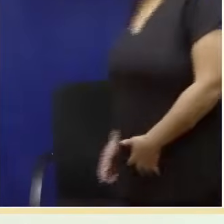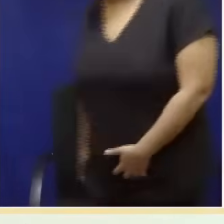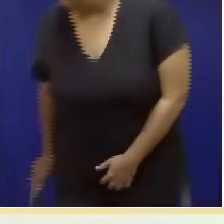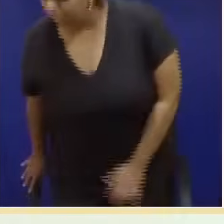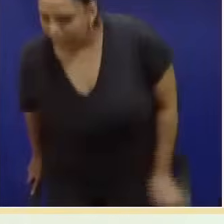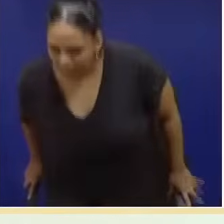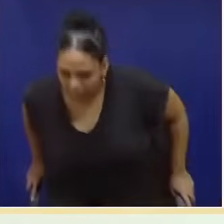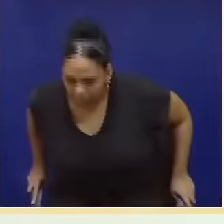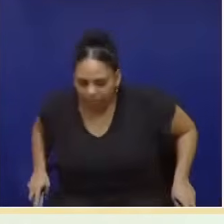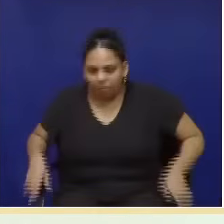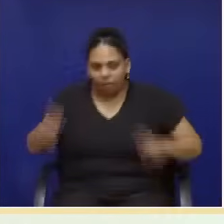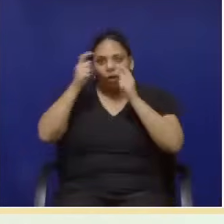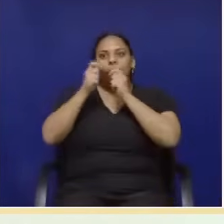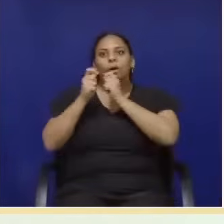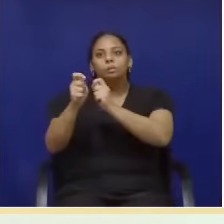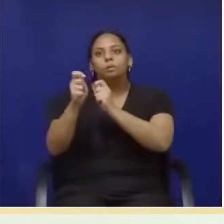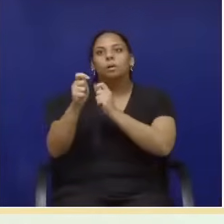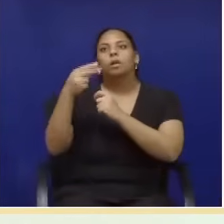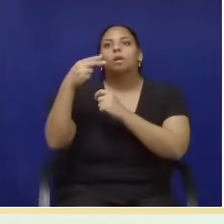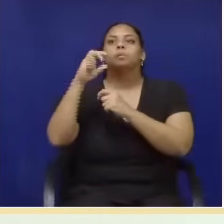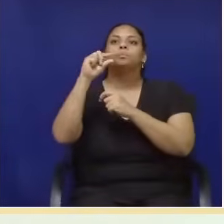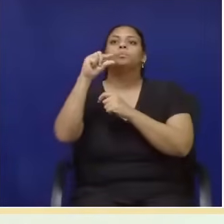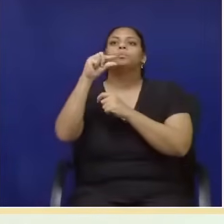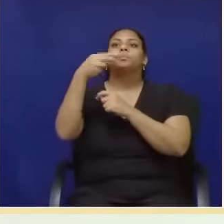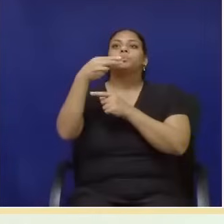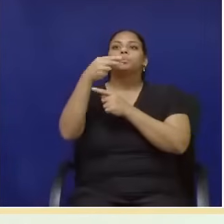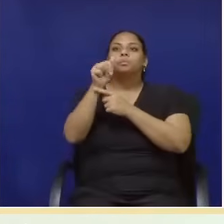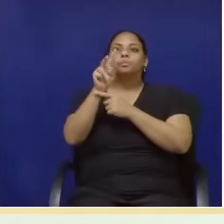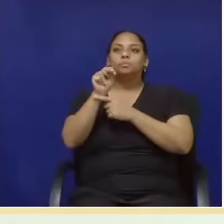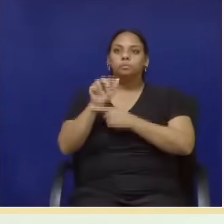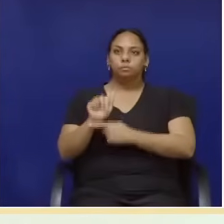Honorable Ghana, you may ask the next follow-up question.